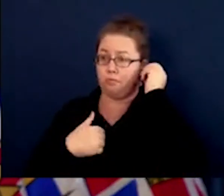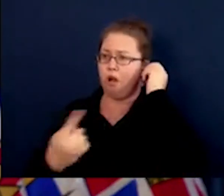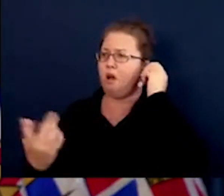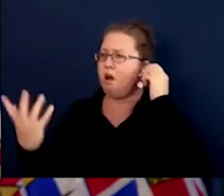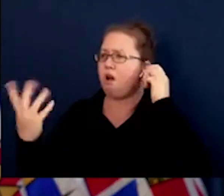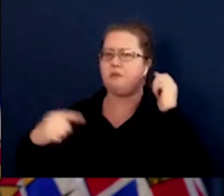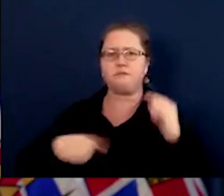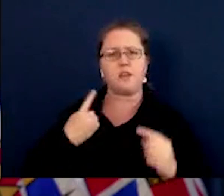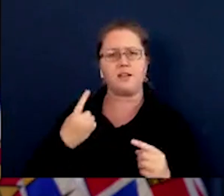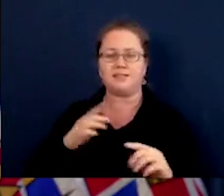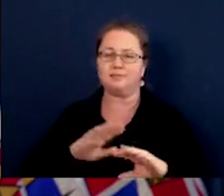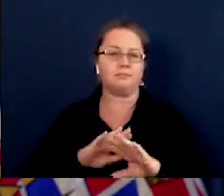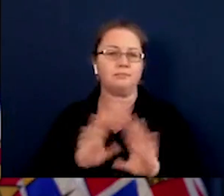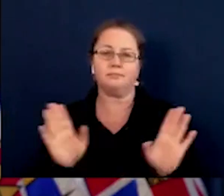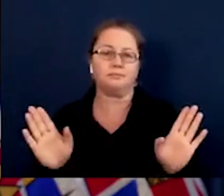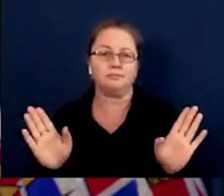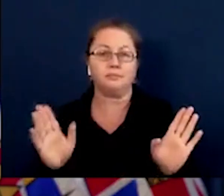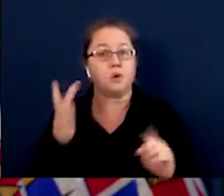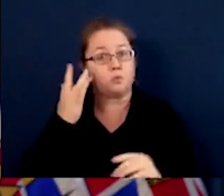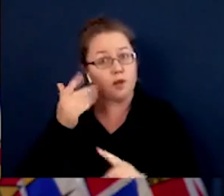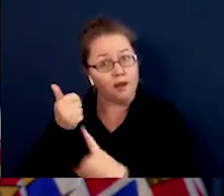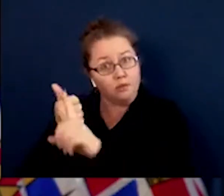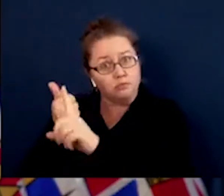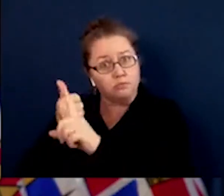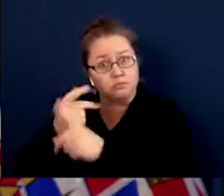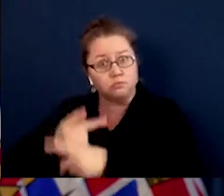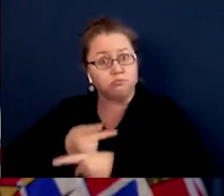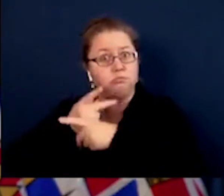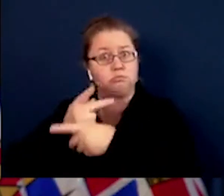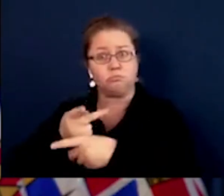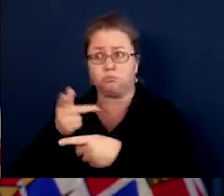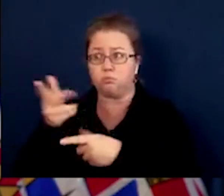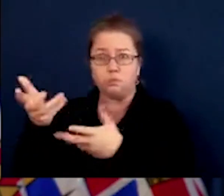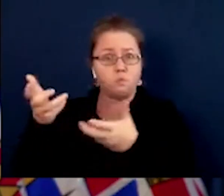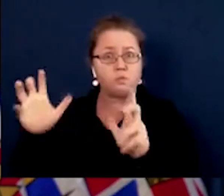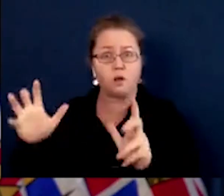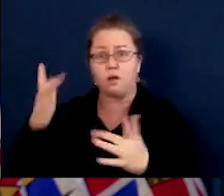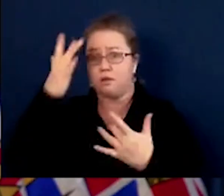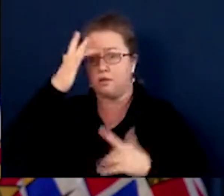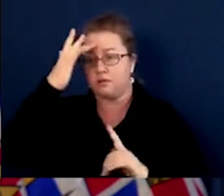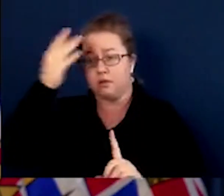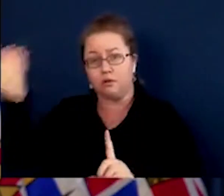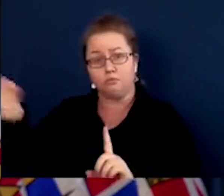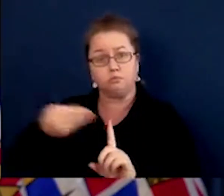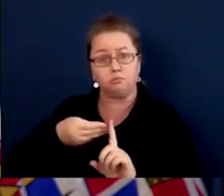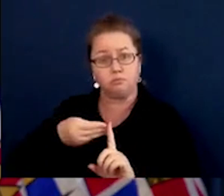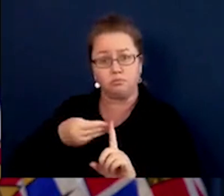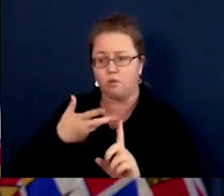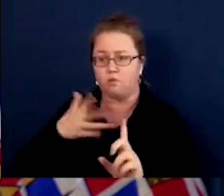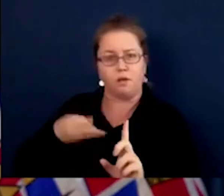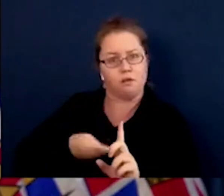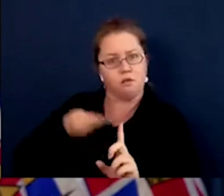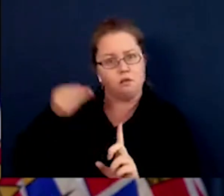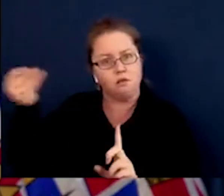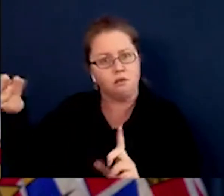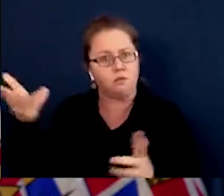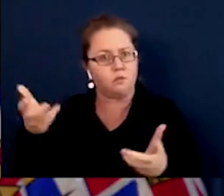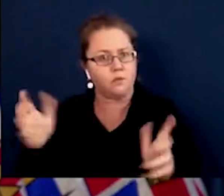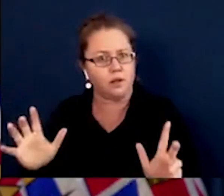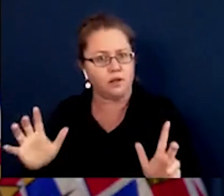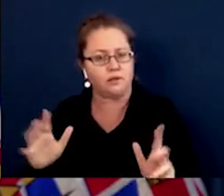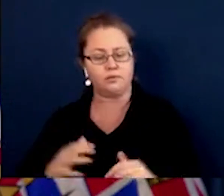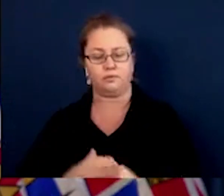or about the risk that they may be bringing with them. Show you care by keeping those outside your immediate